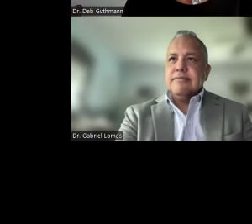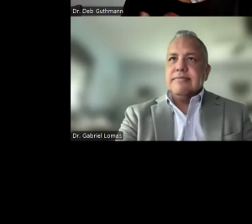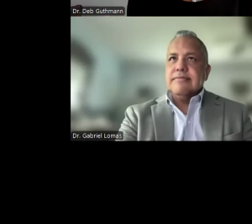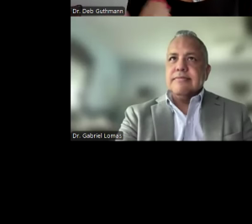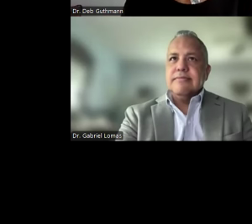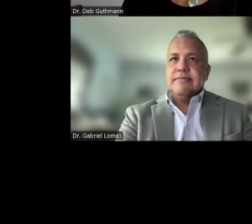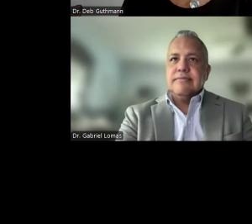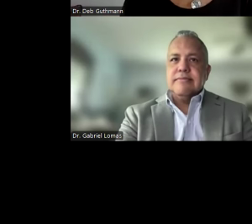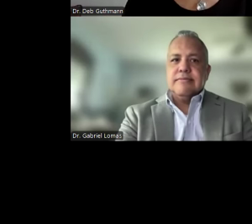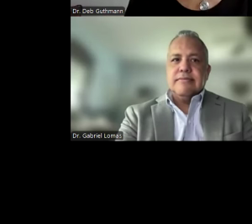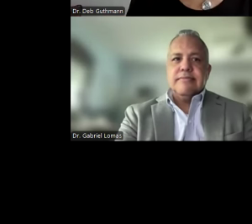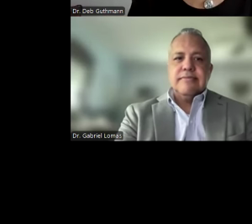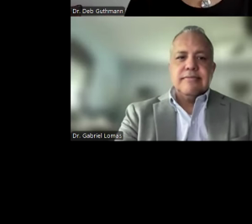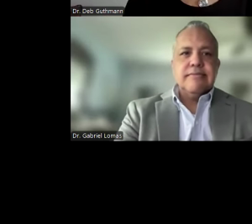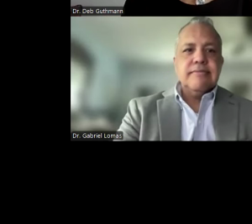and continue. Gabe.